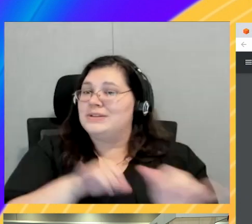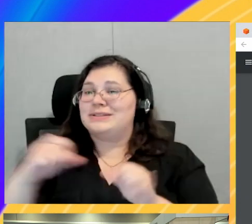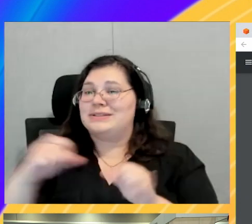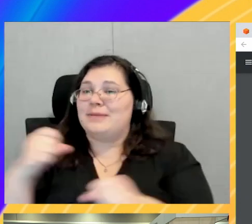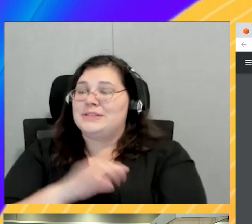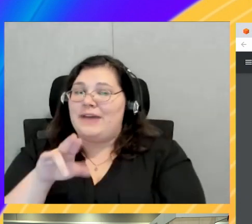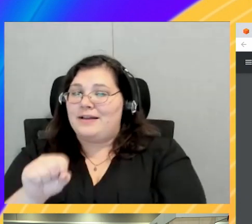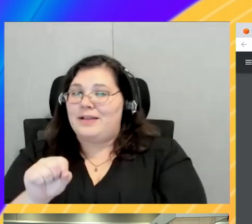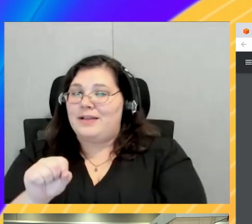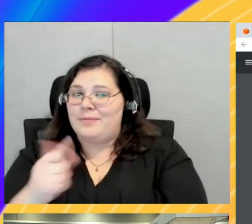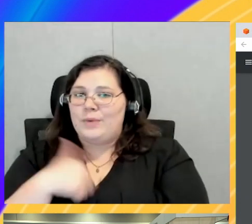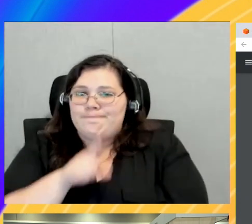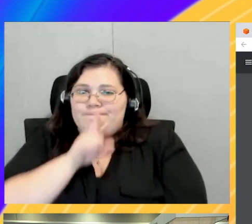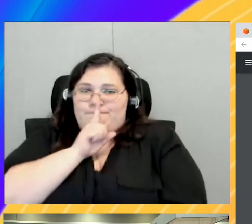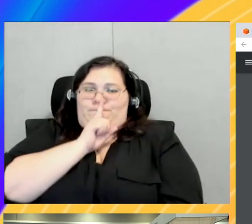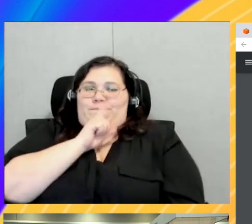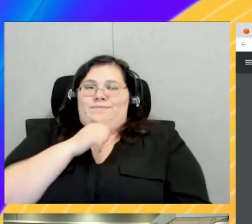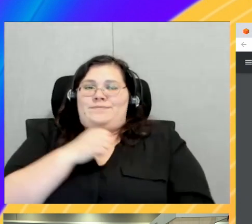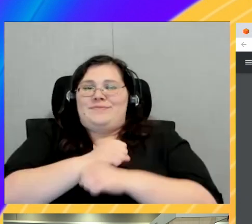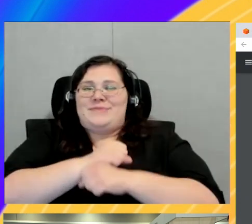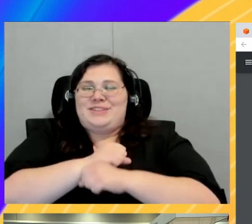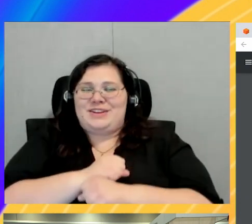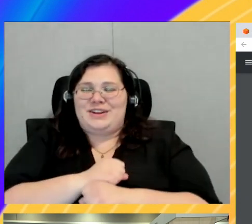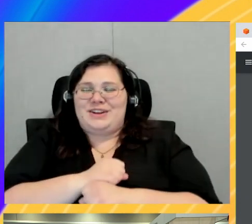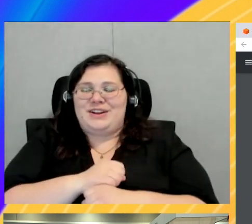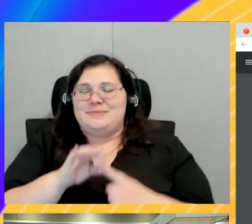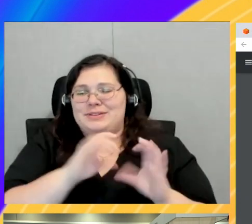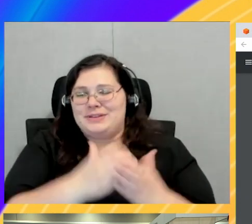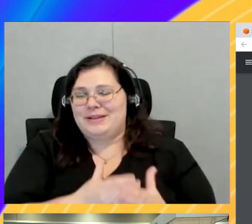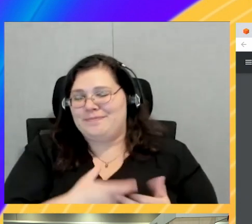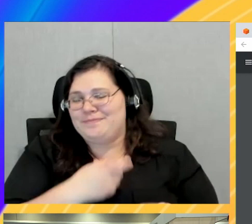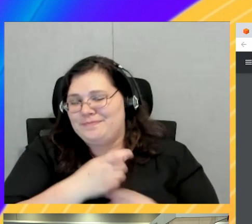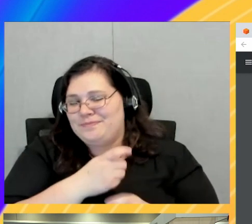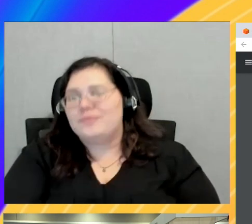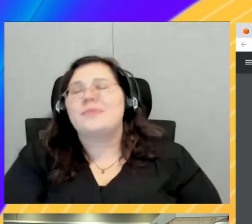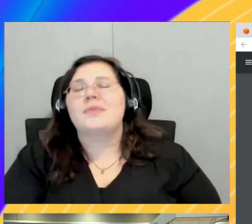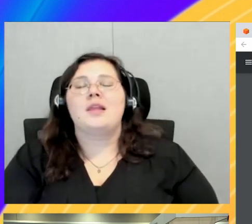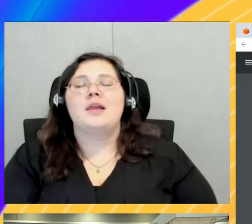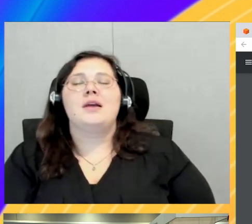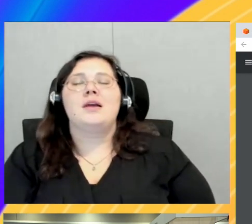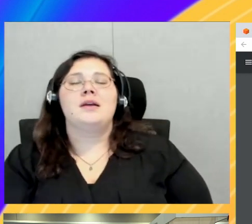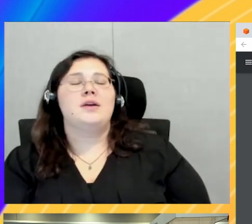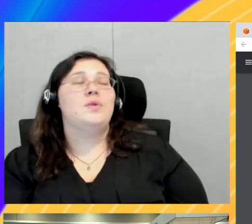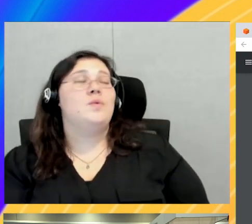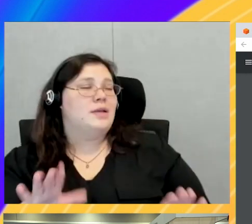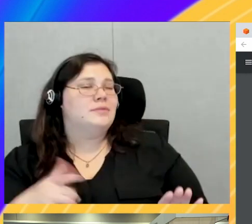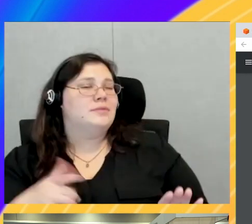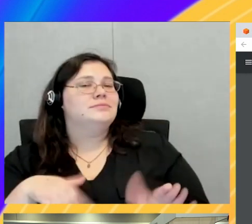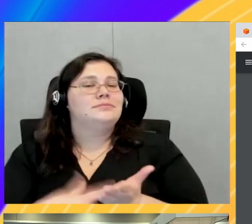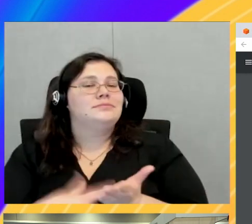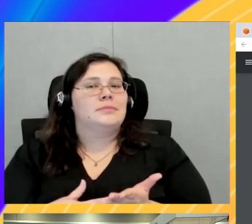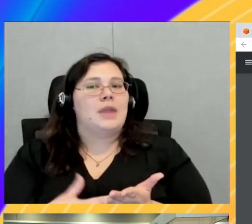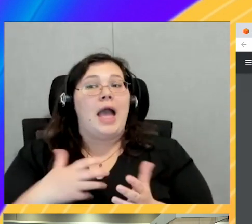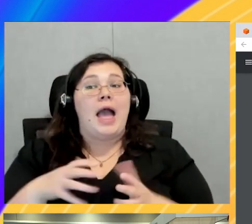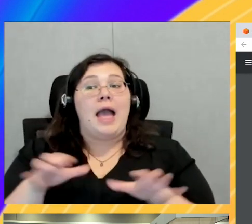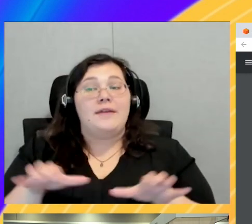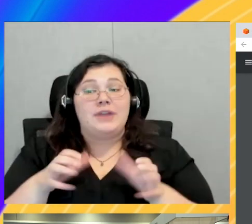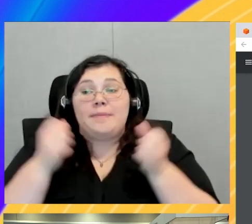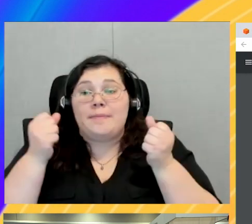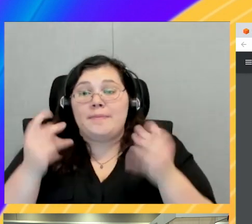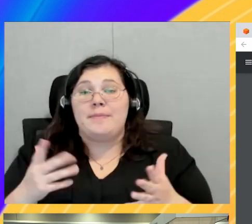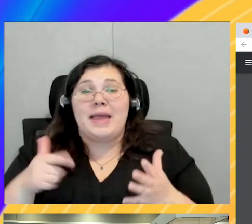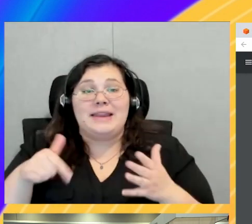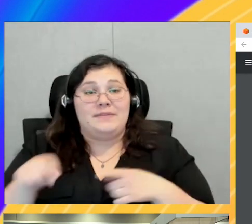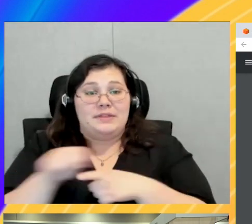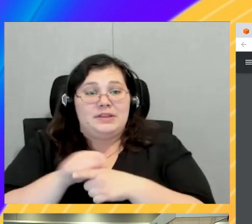then let's talk about, I've done a bunch of these trainings. I have not taken the Security Best Practices